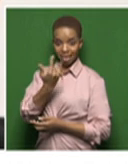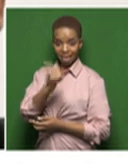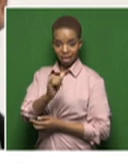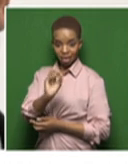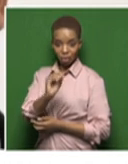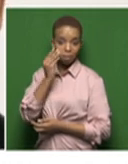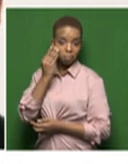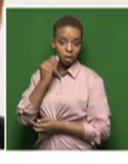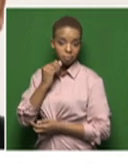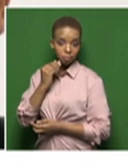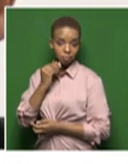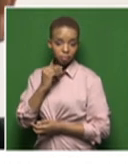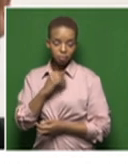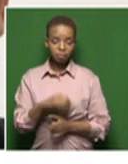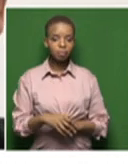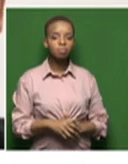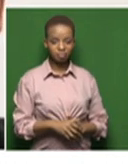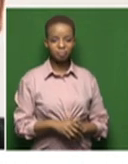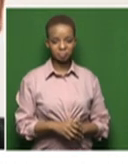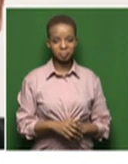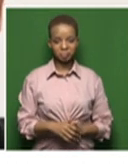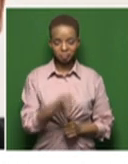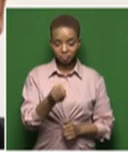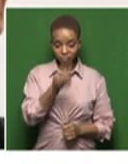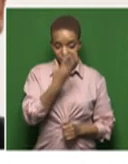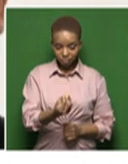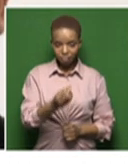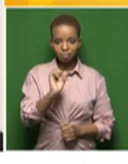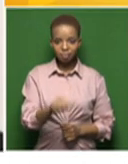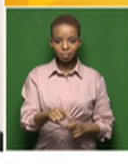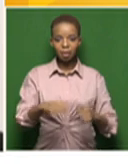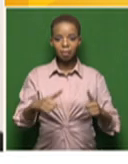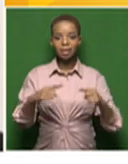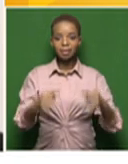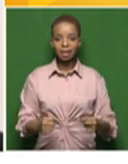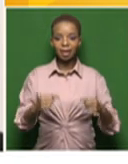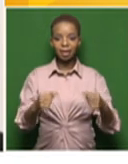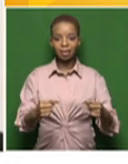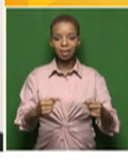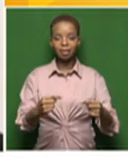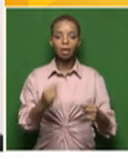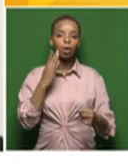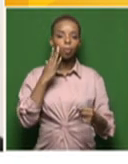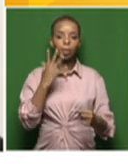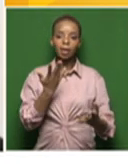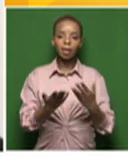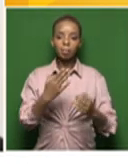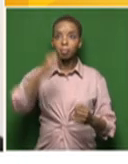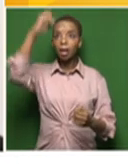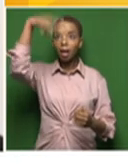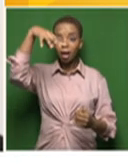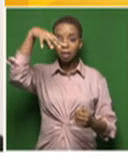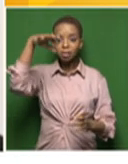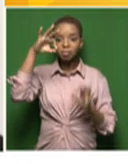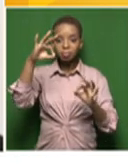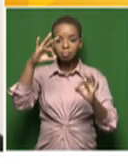Yes, it does. The only time that the device does struggle is under difficult lighting issues, but that's something that